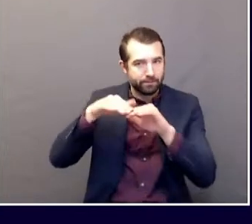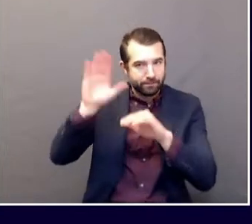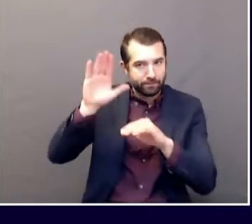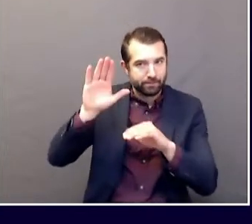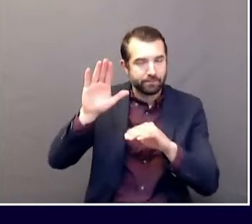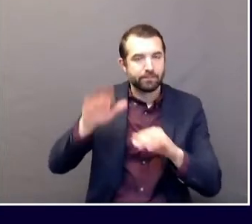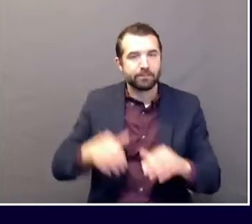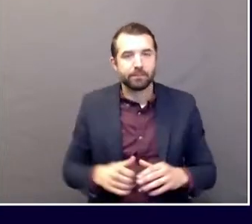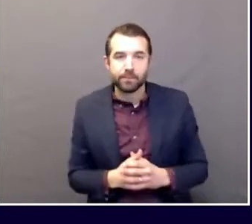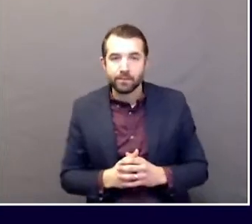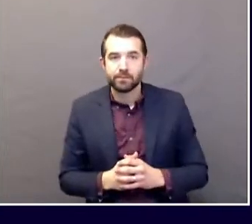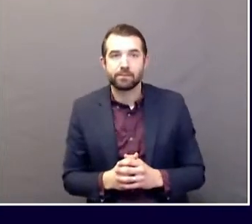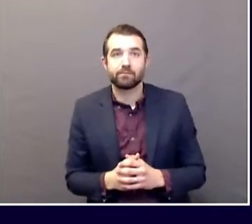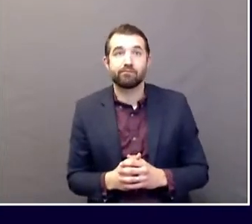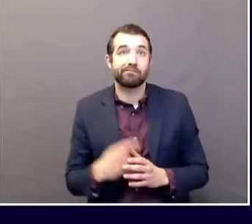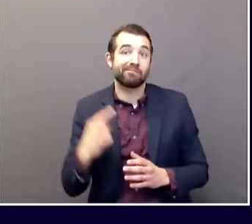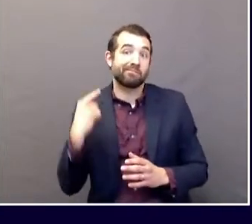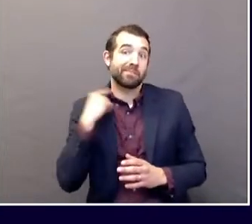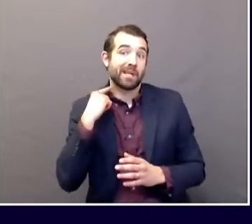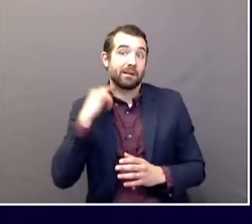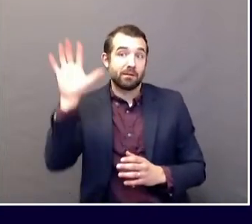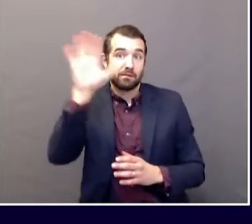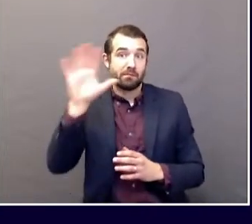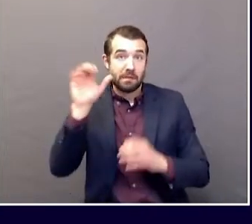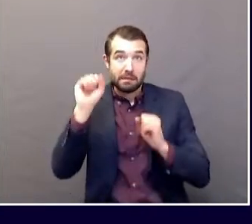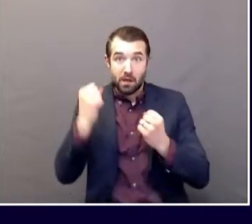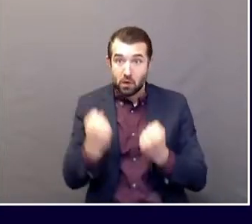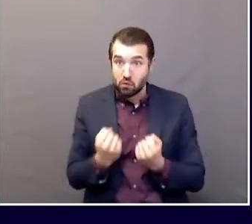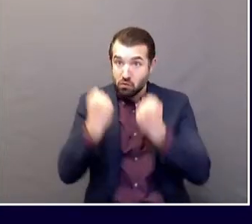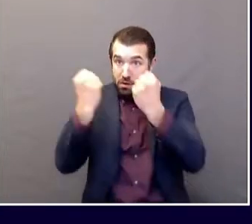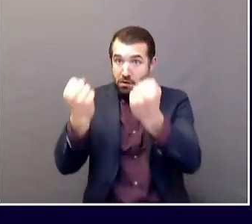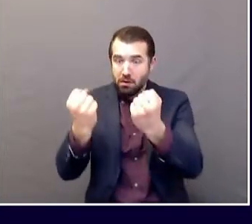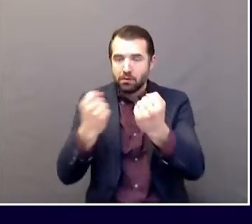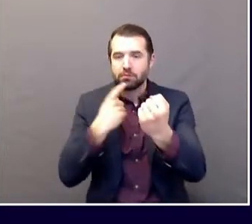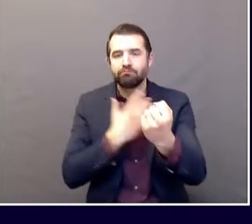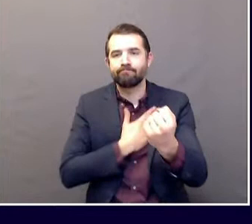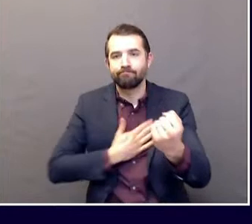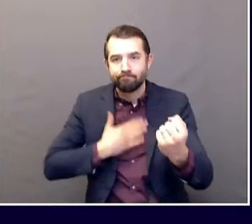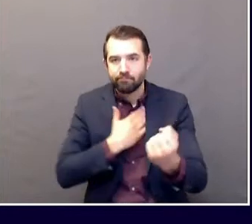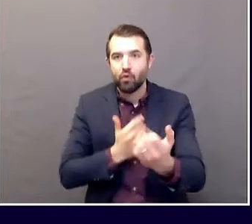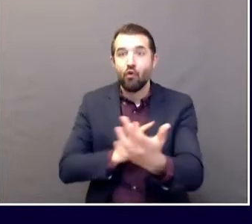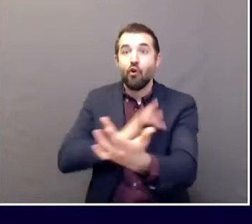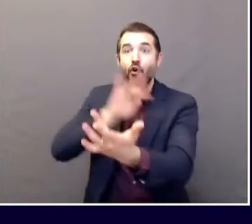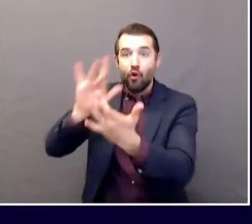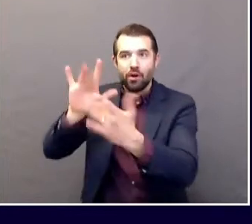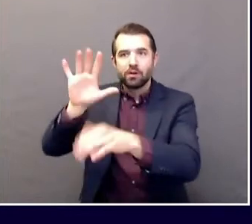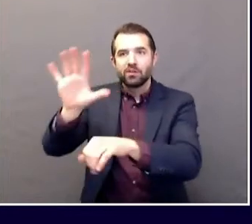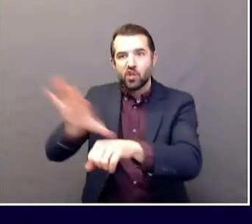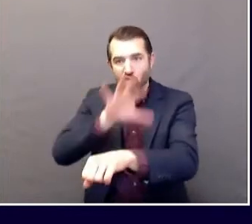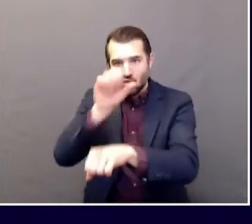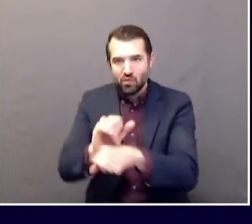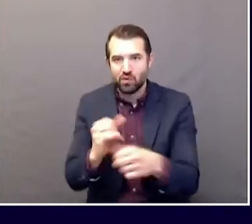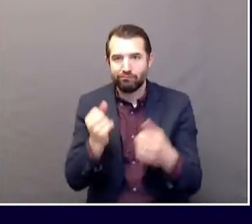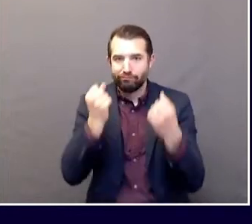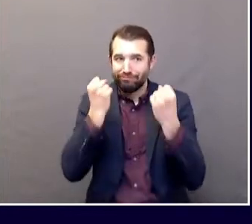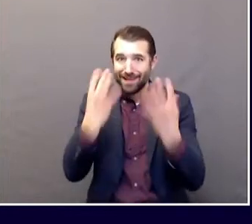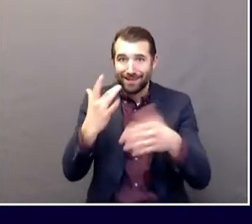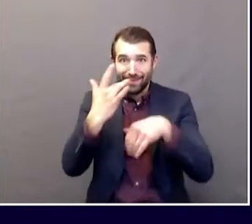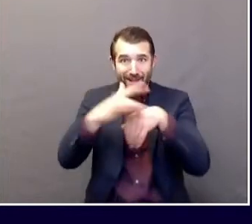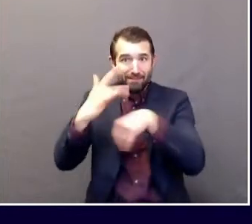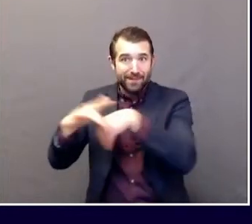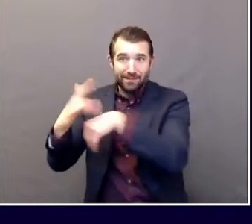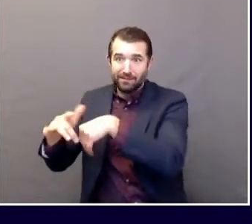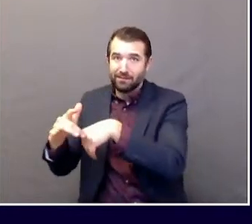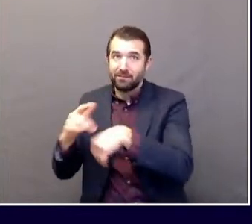to Bangor is available to you, please know that there are openings available and you can schedule